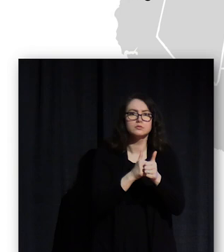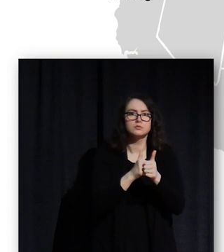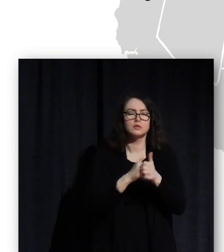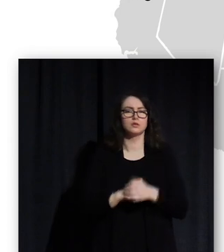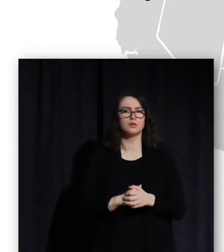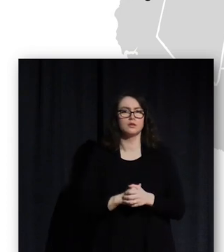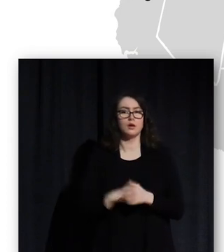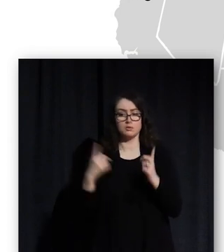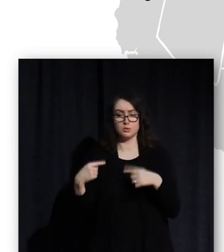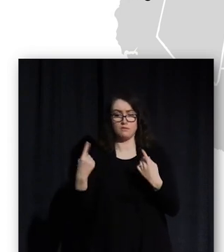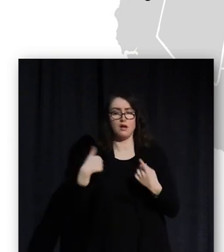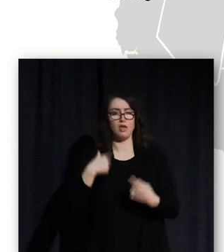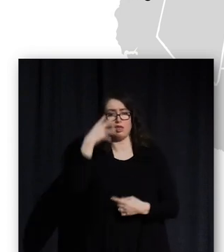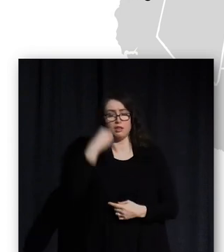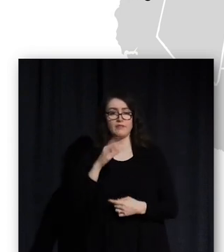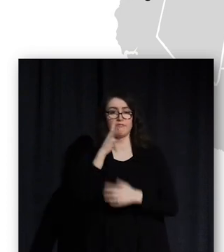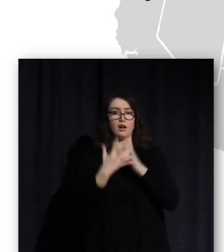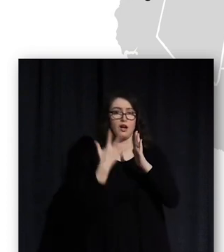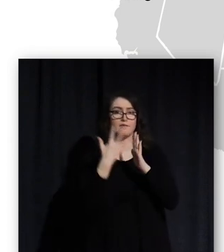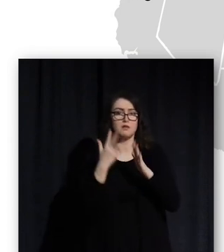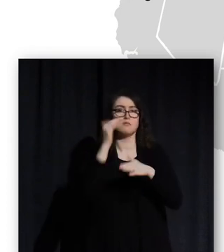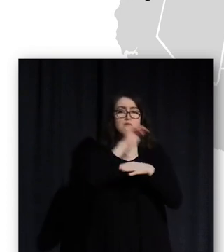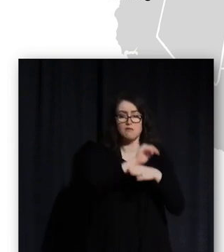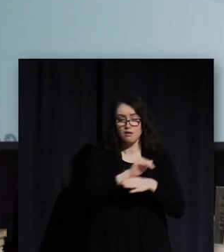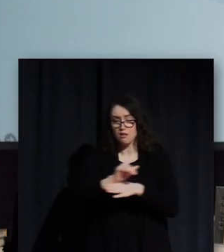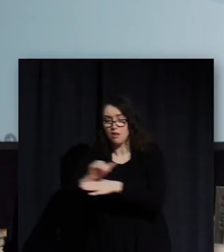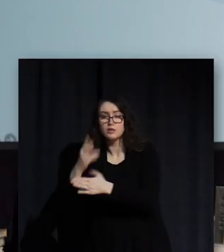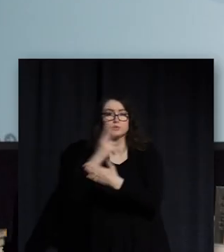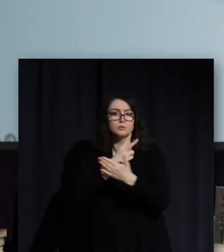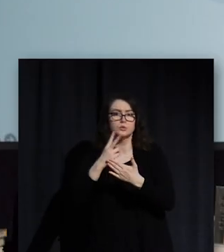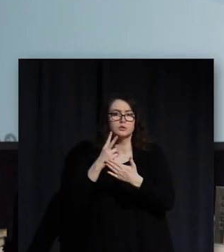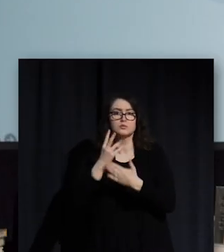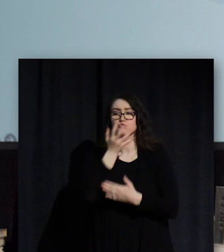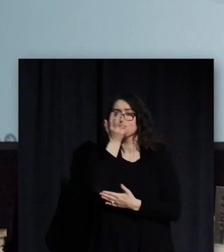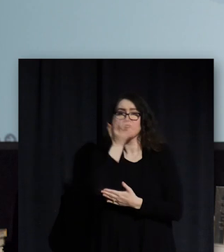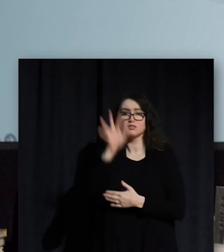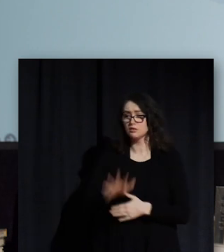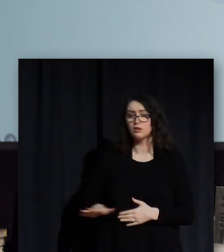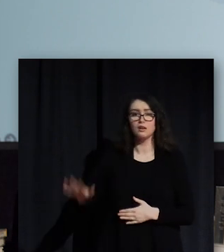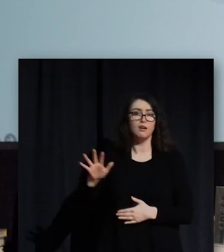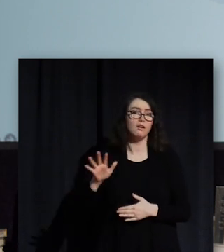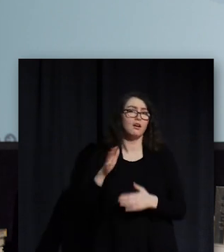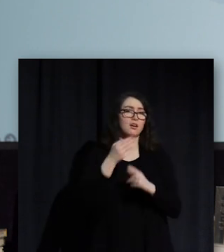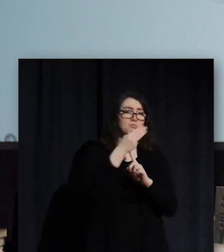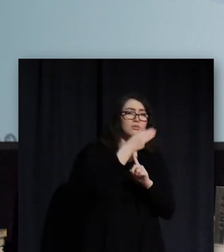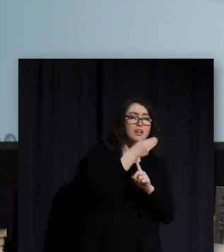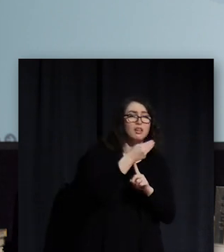been sleeping for 5 hours a night for the past 2 weeks, in grass fields, motels, and on the side of the